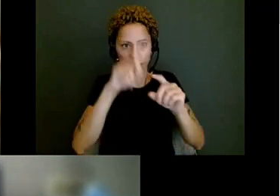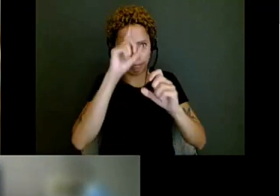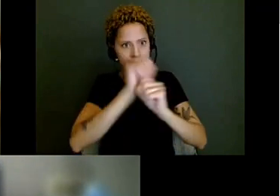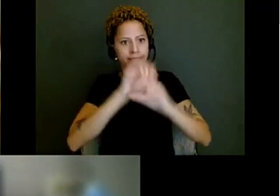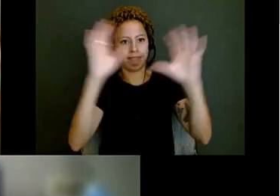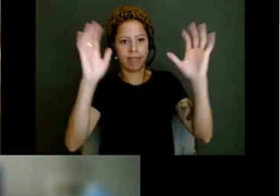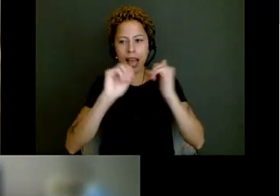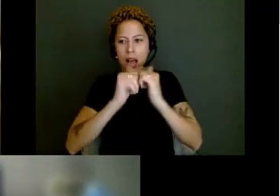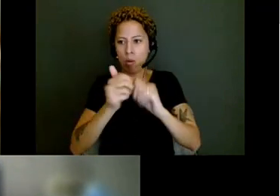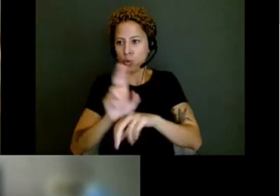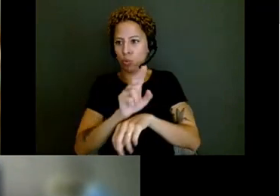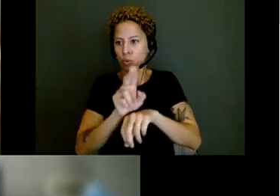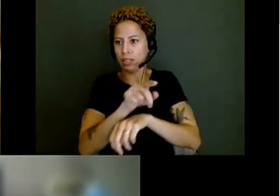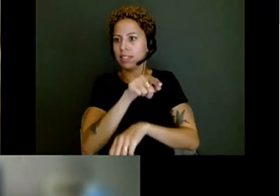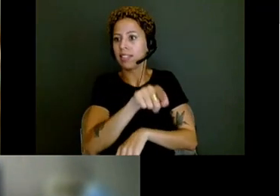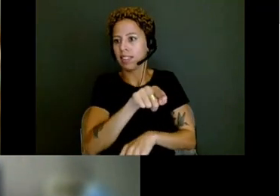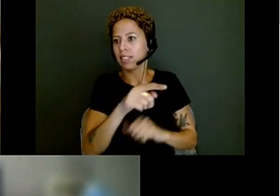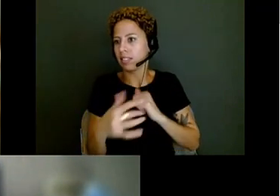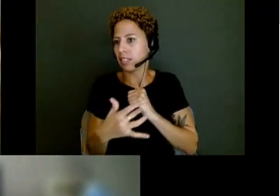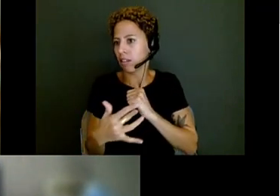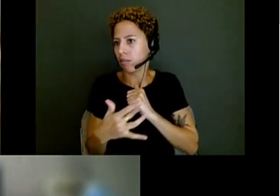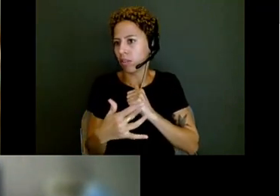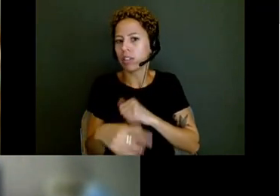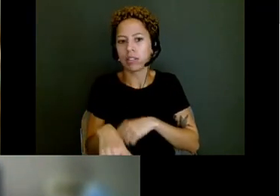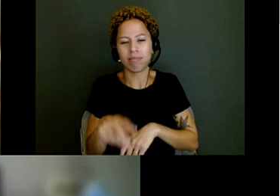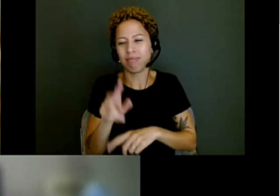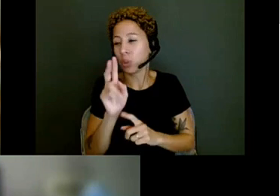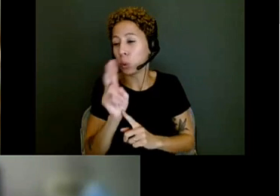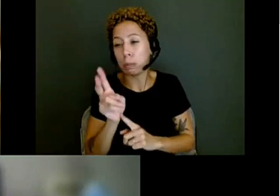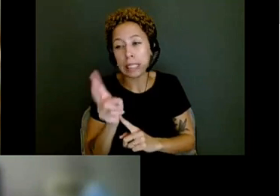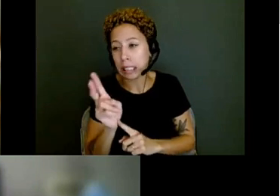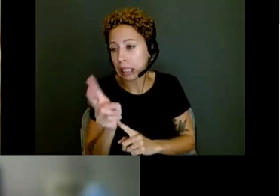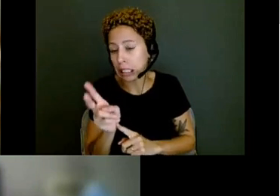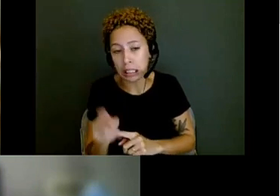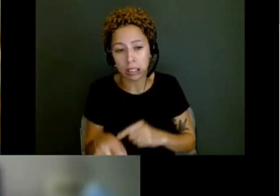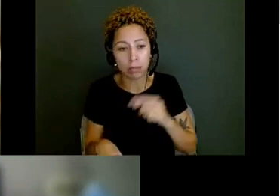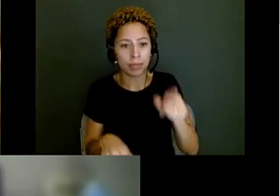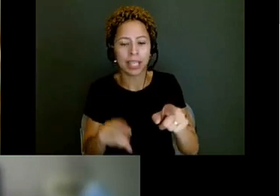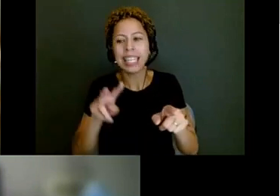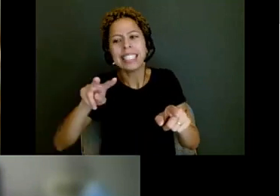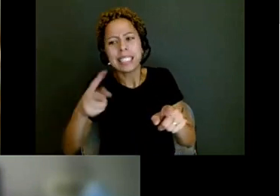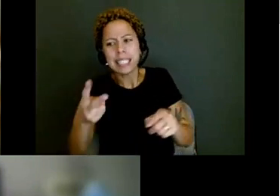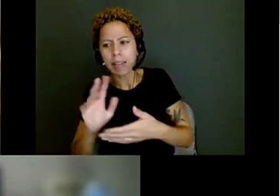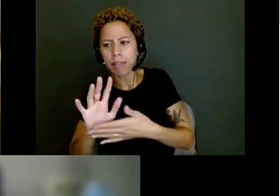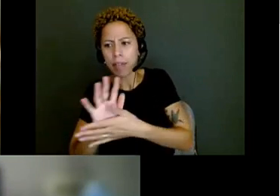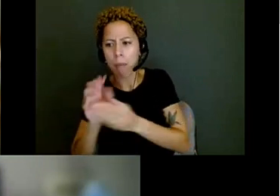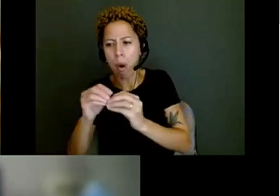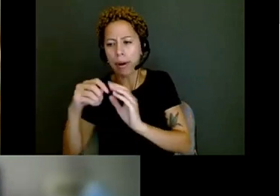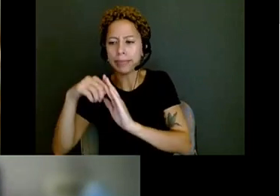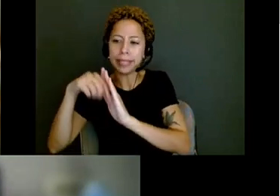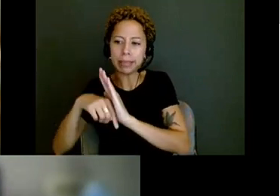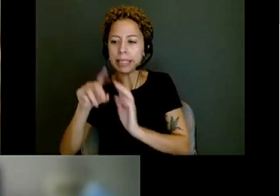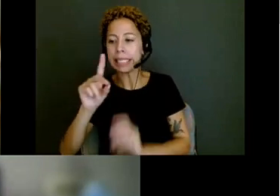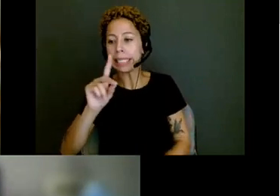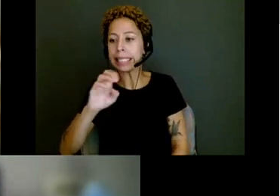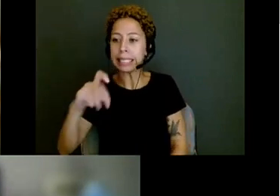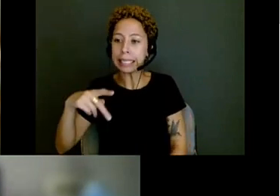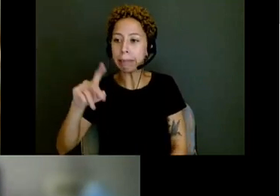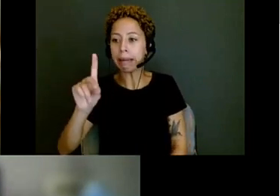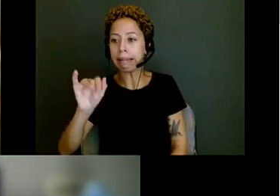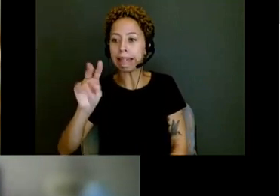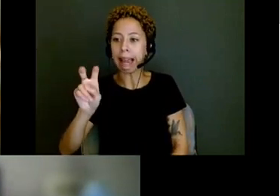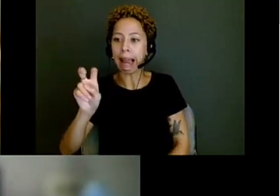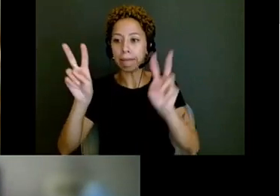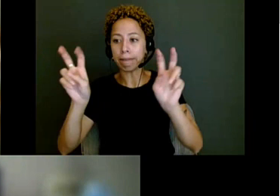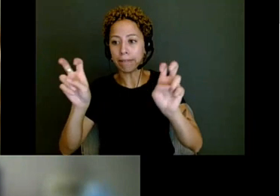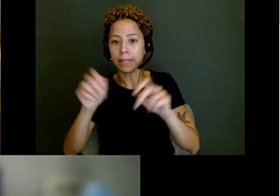minutes and 34 seconds long. There's a secondary video here called the deep dive video. It covers basically